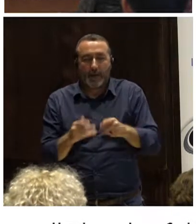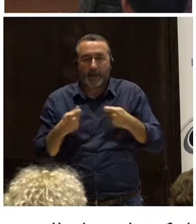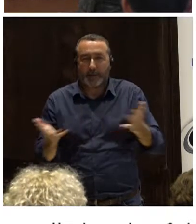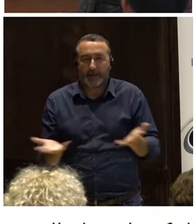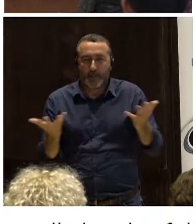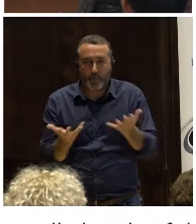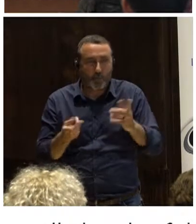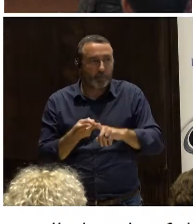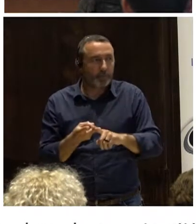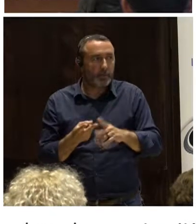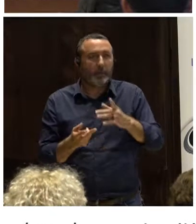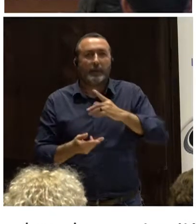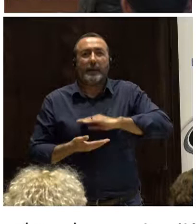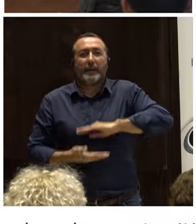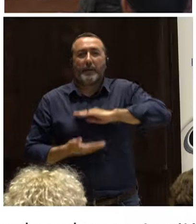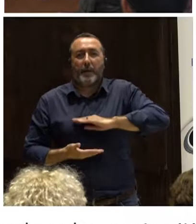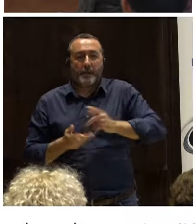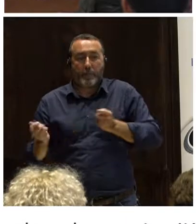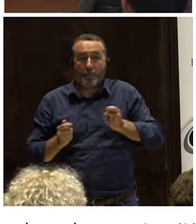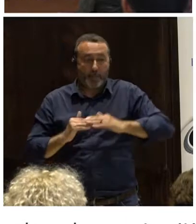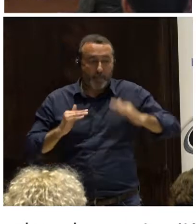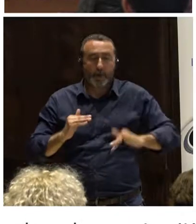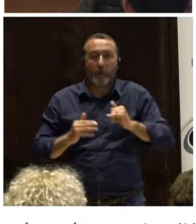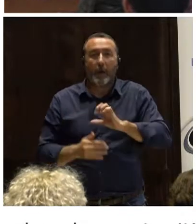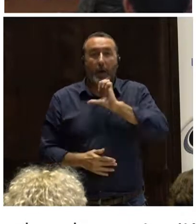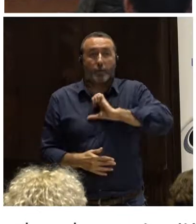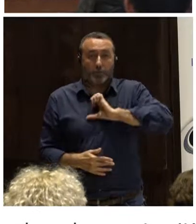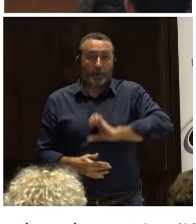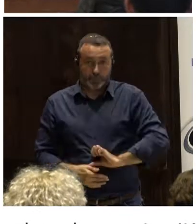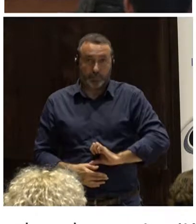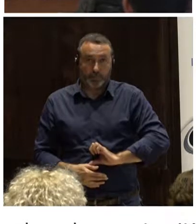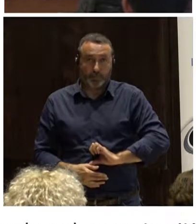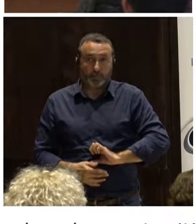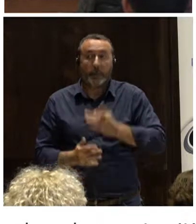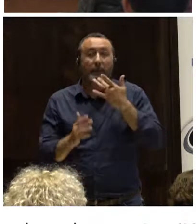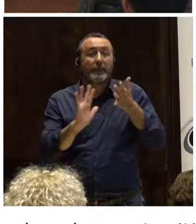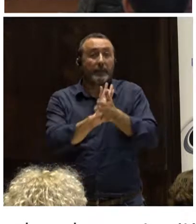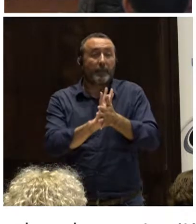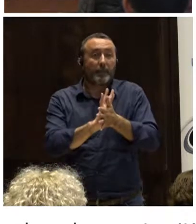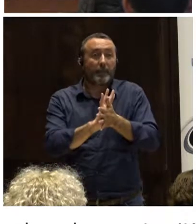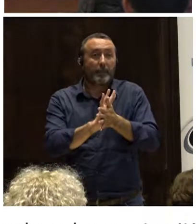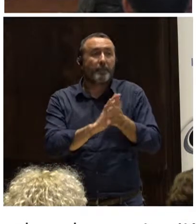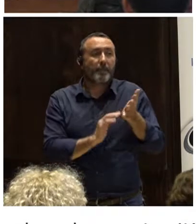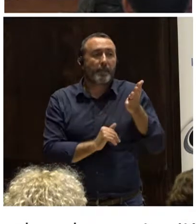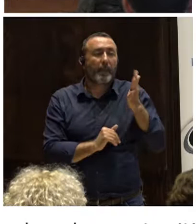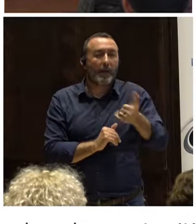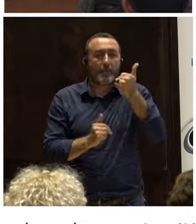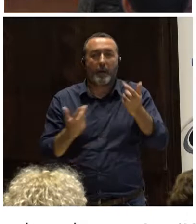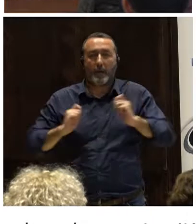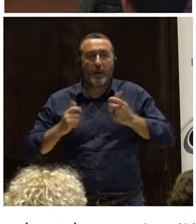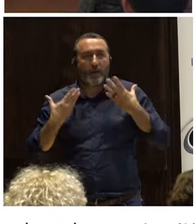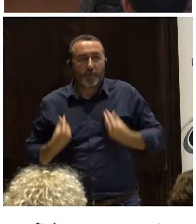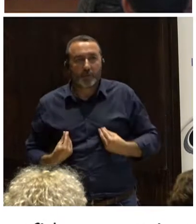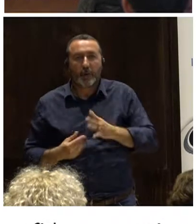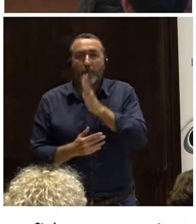confidence, again, reduced opportunities for play and exploration, frustration, reduced motivation, and so on. And this